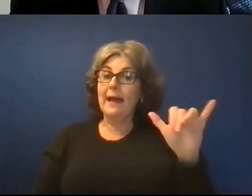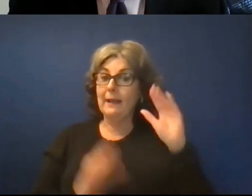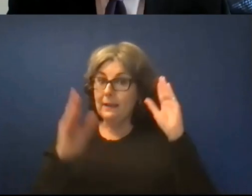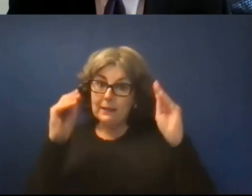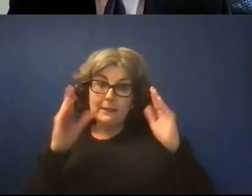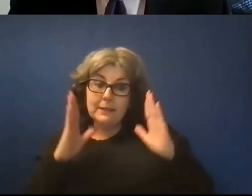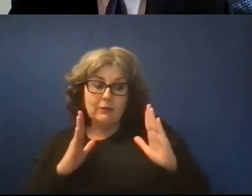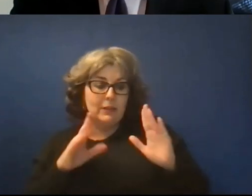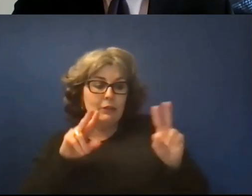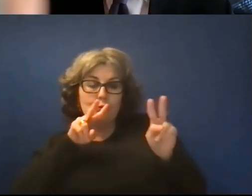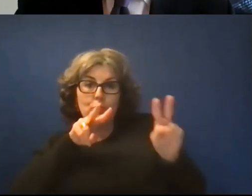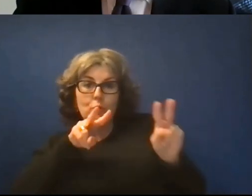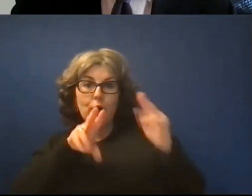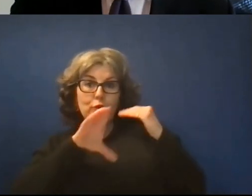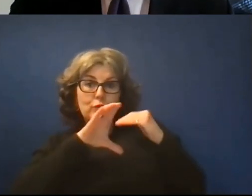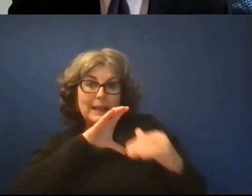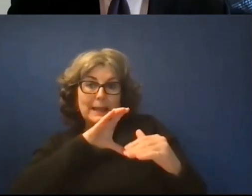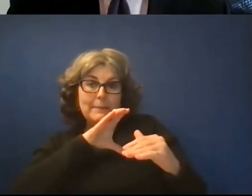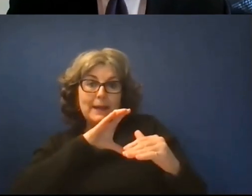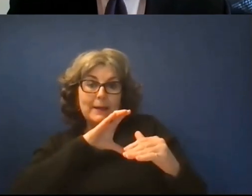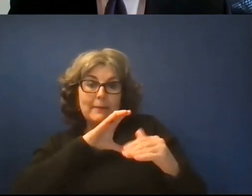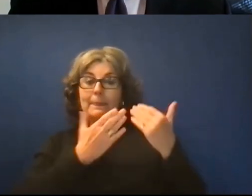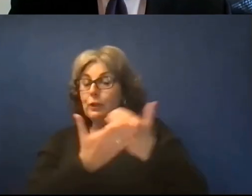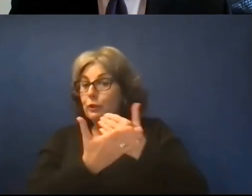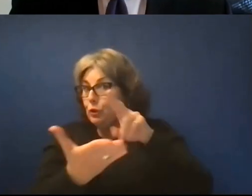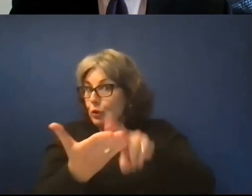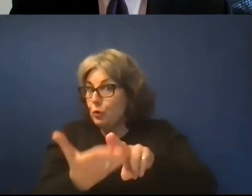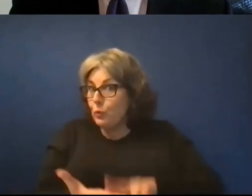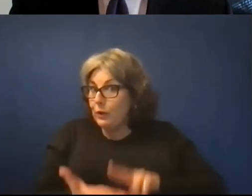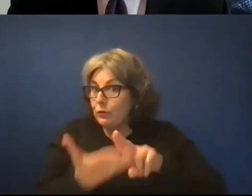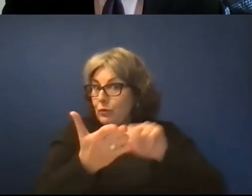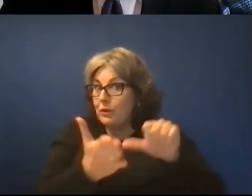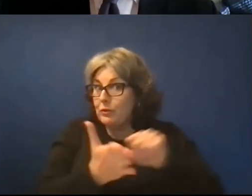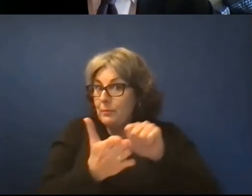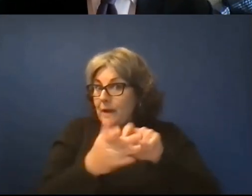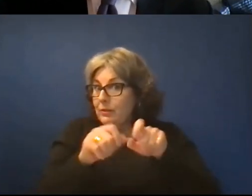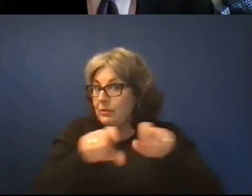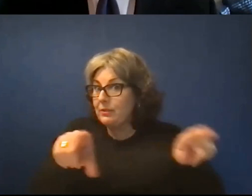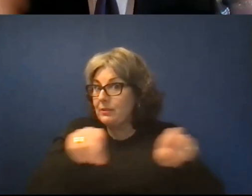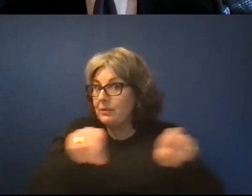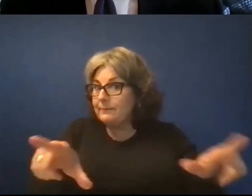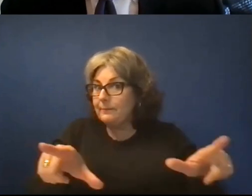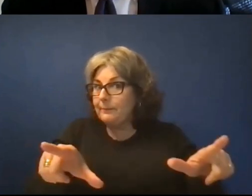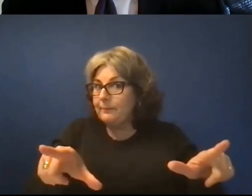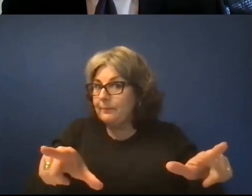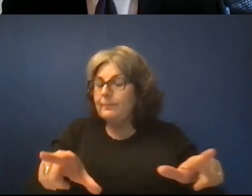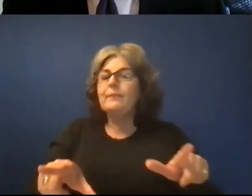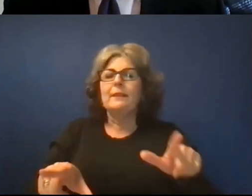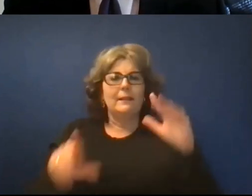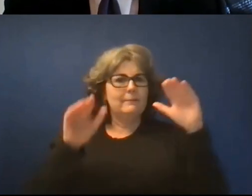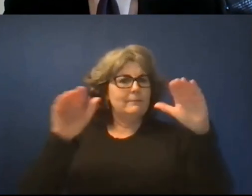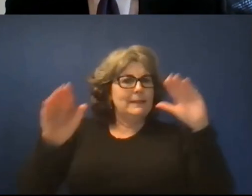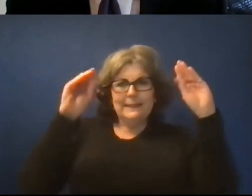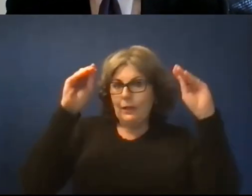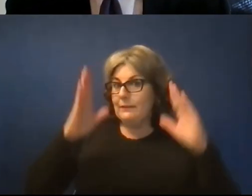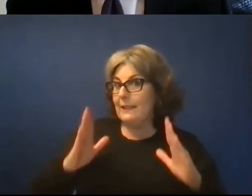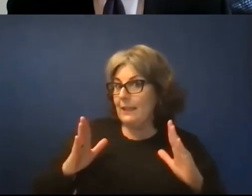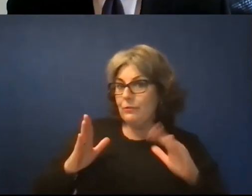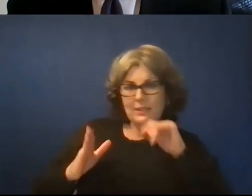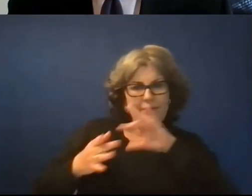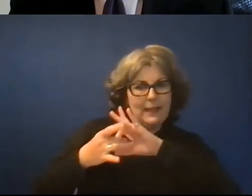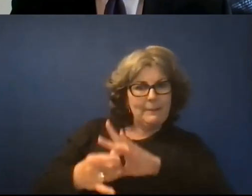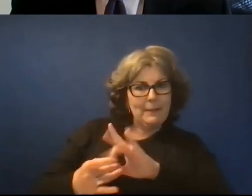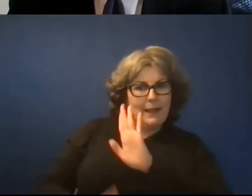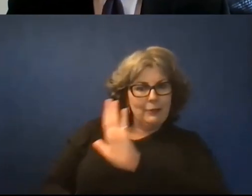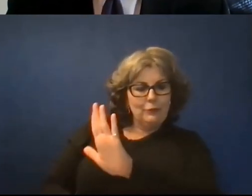keep an eye on your email when we put out new registration pages for these events and tell teachers in your school if it doesn't apply to your